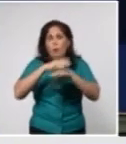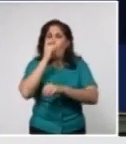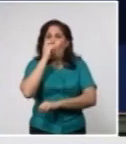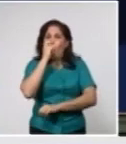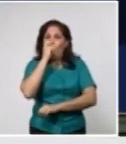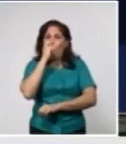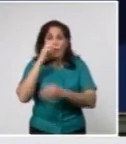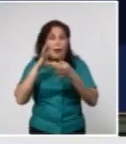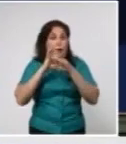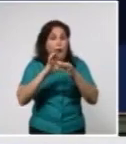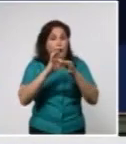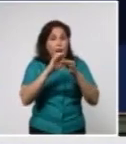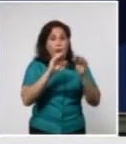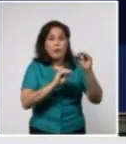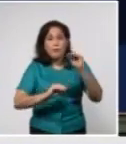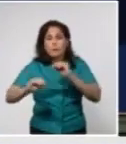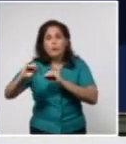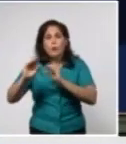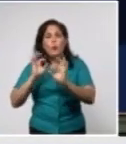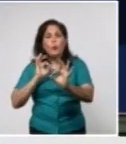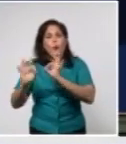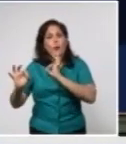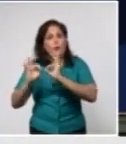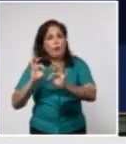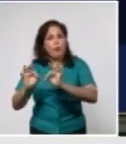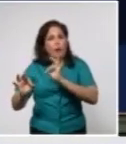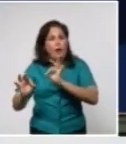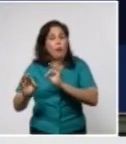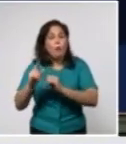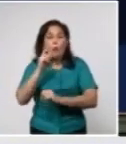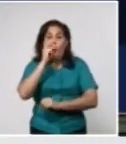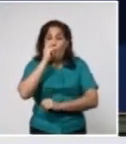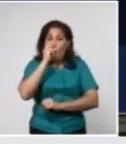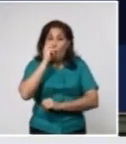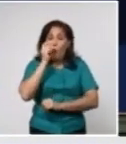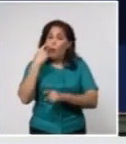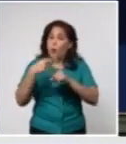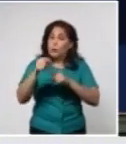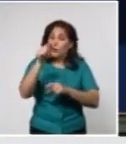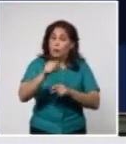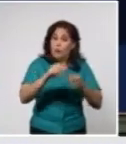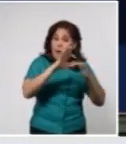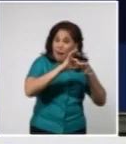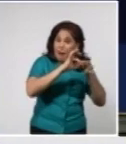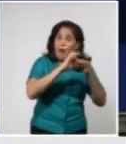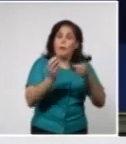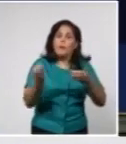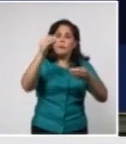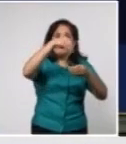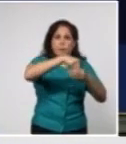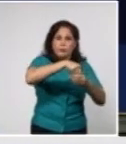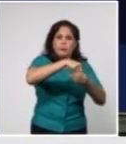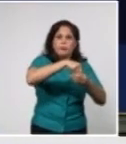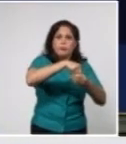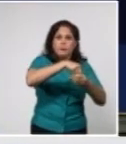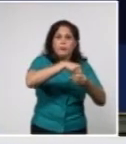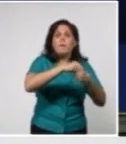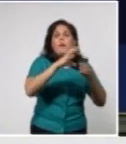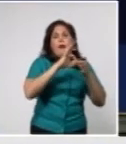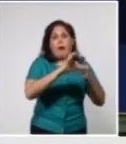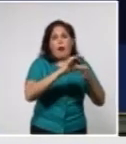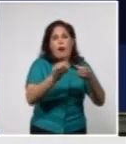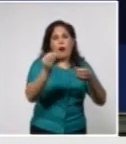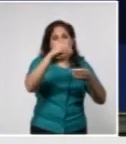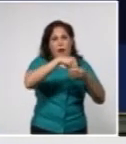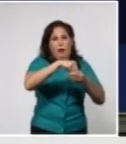listed in serious condition showed some improvement and is now listed in guarded